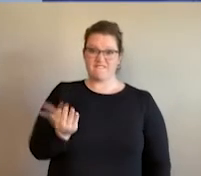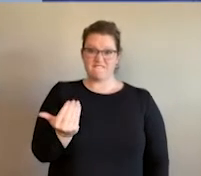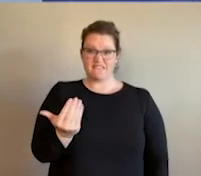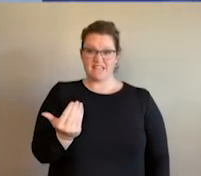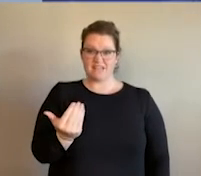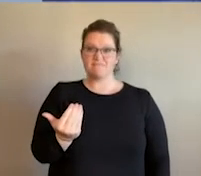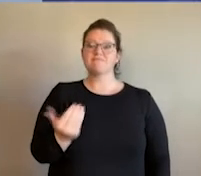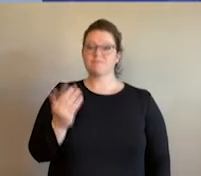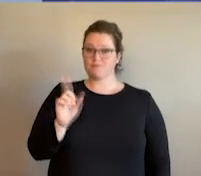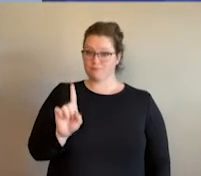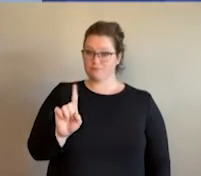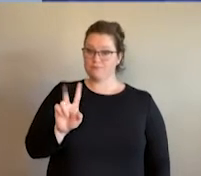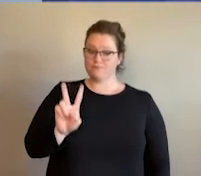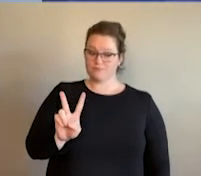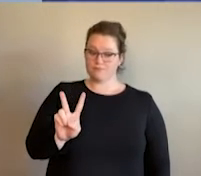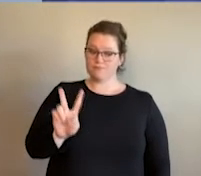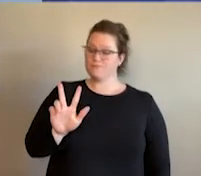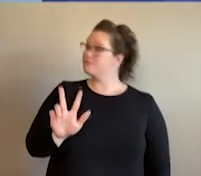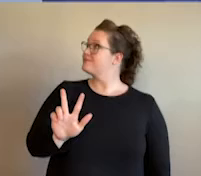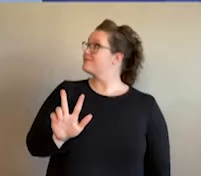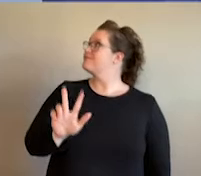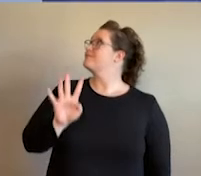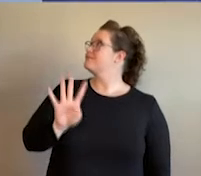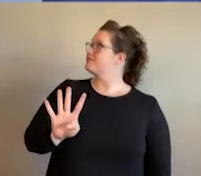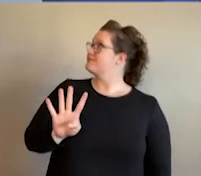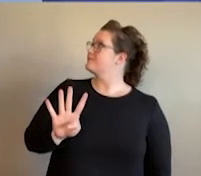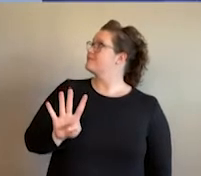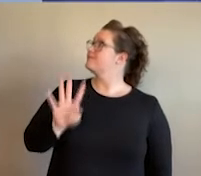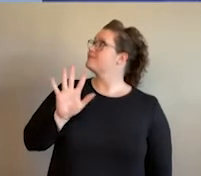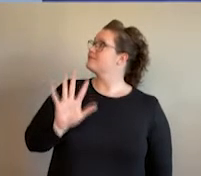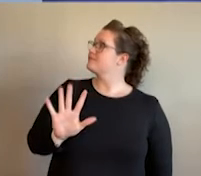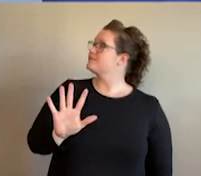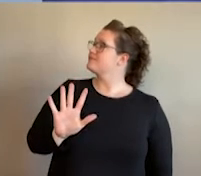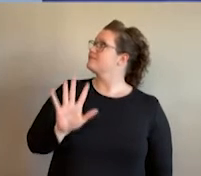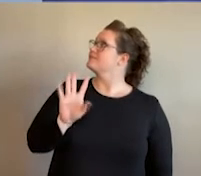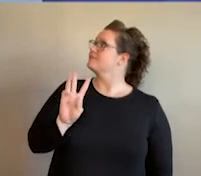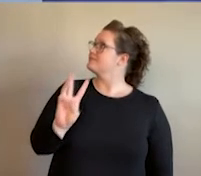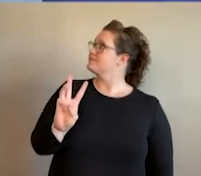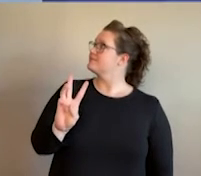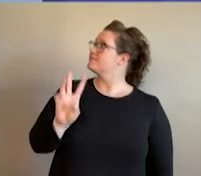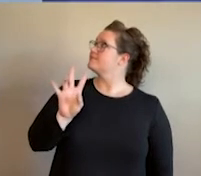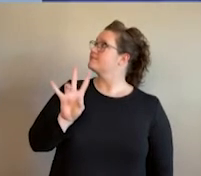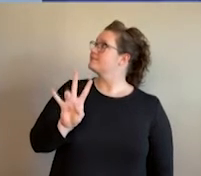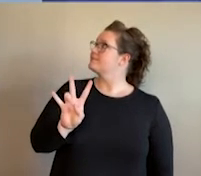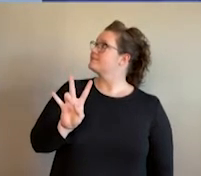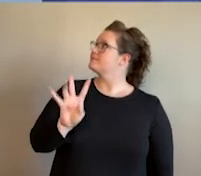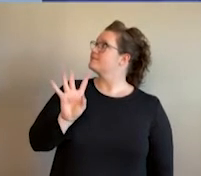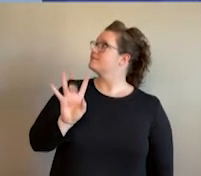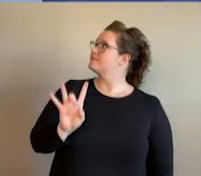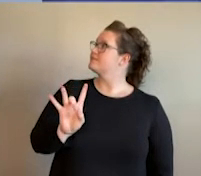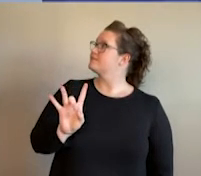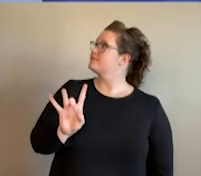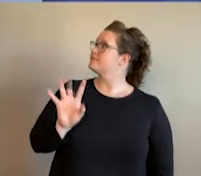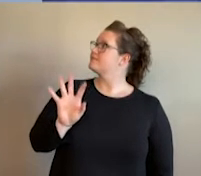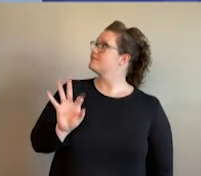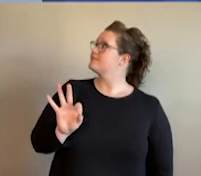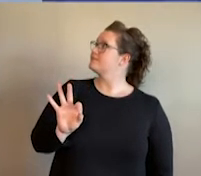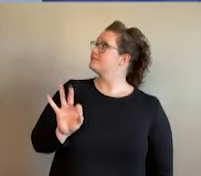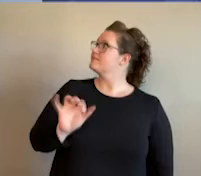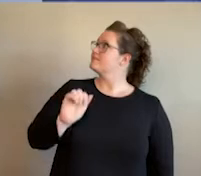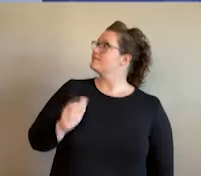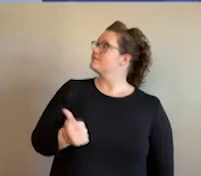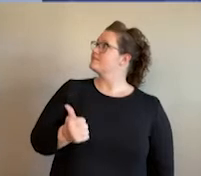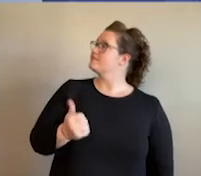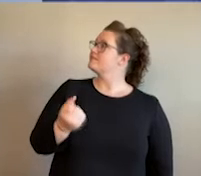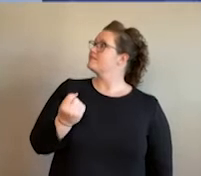15. Go. 1, 2, 3, 4, 5, 6, 7, 8,